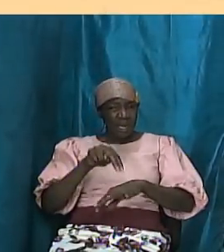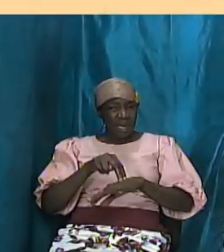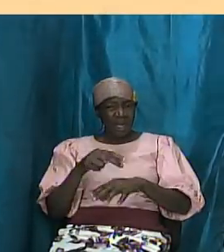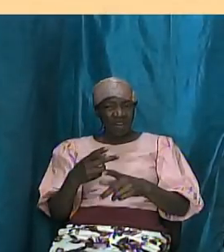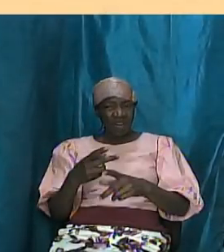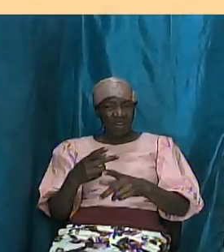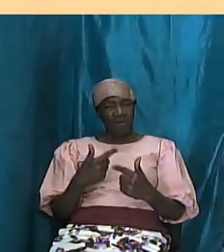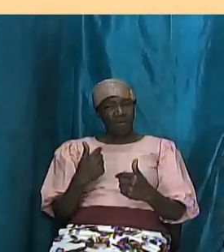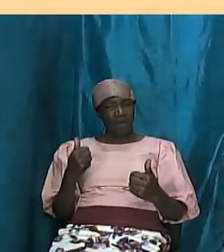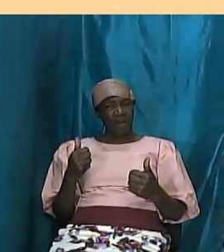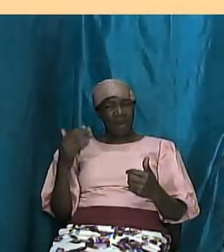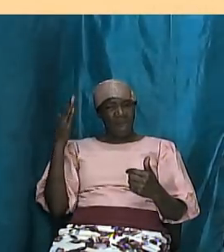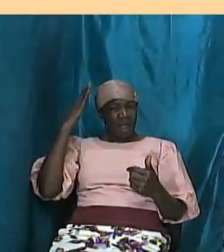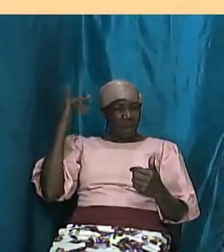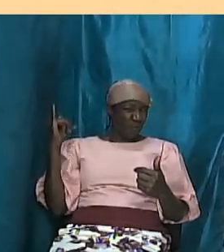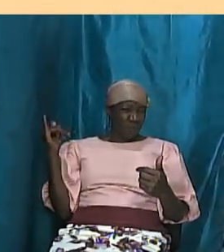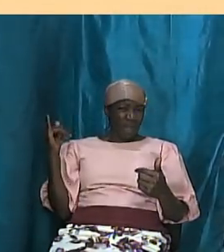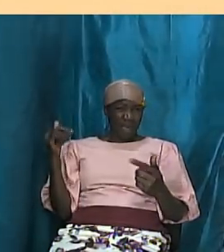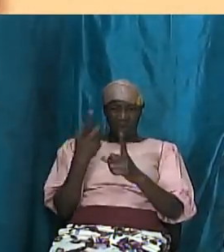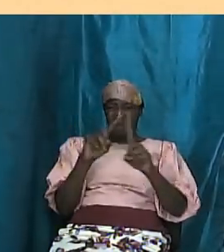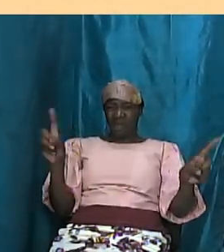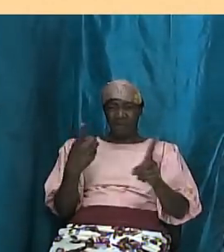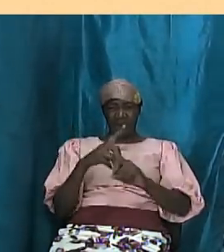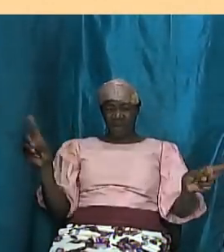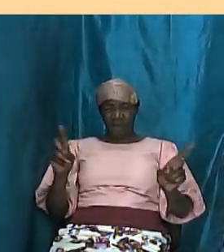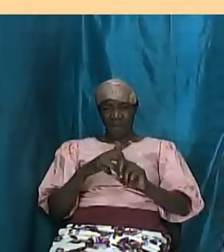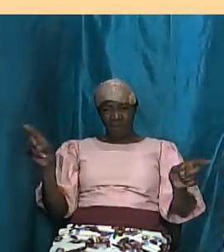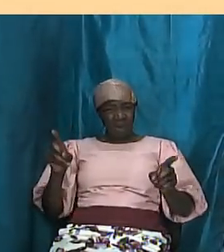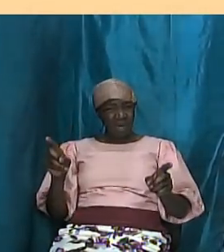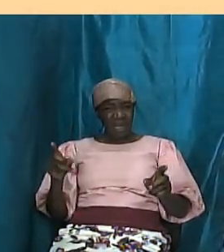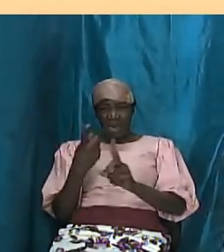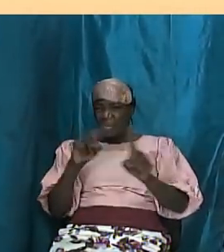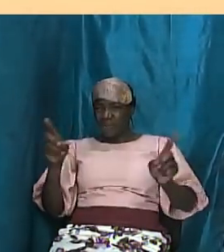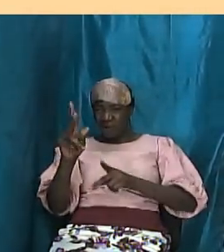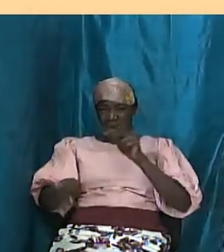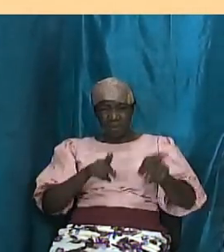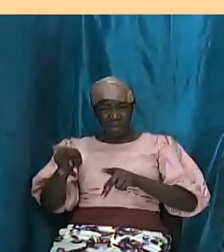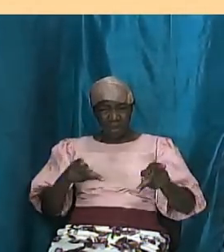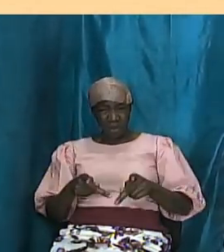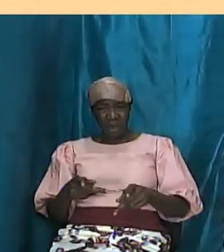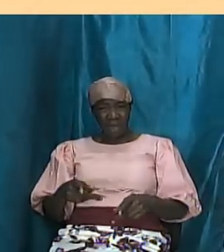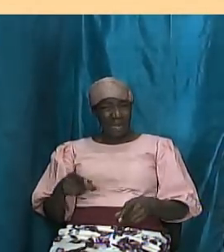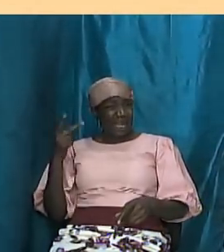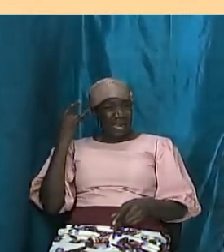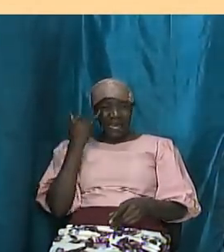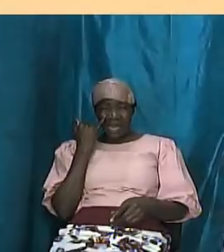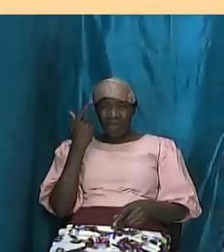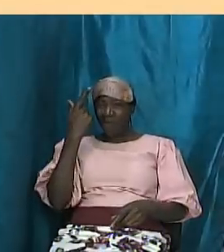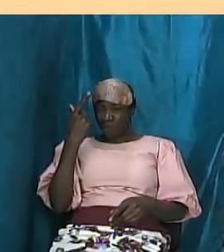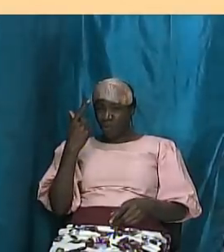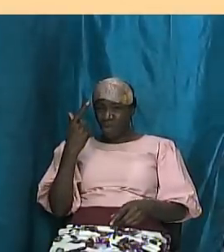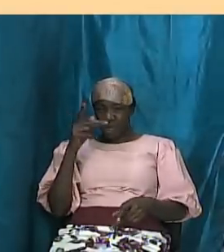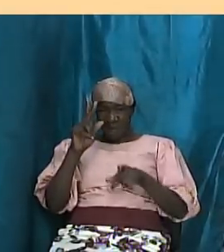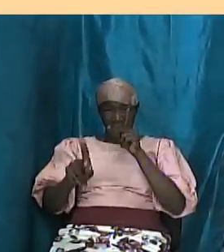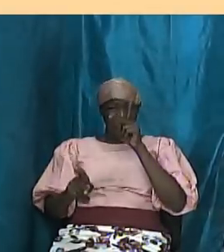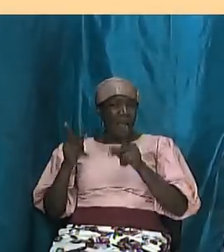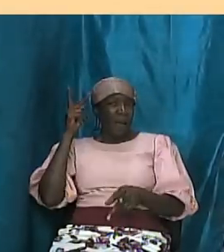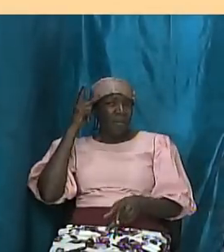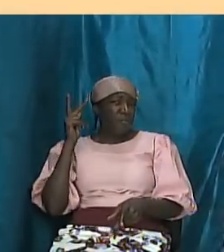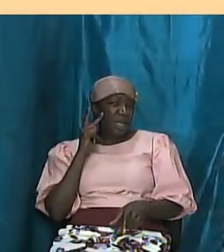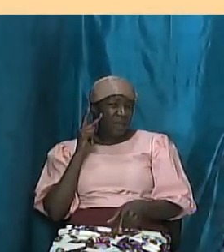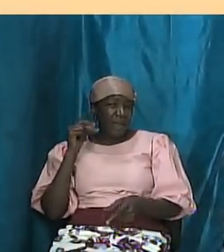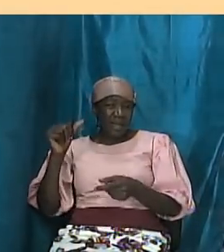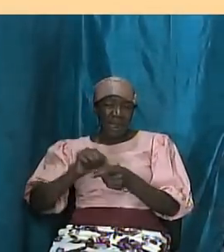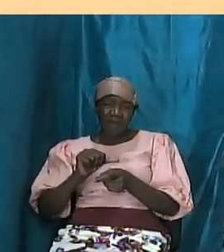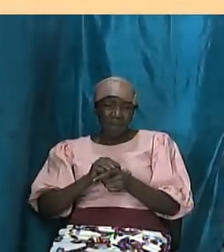from? Why are they so diverse? Where did the races come from? If it was just one parent, everybody should look Chinese. Or if it was